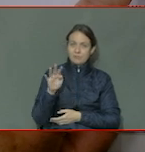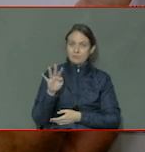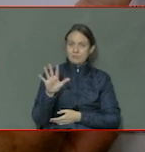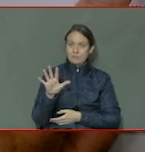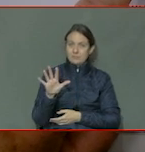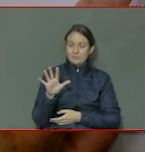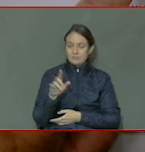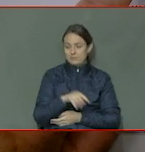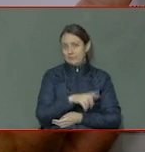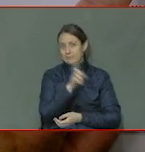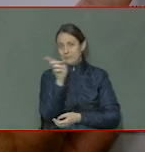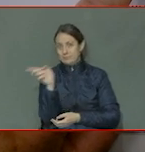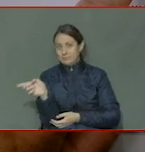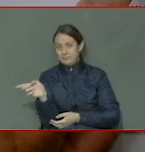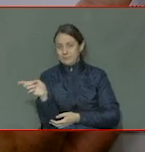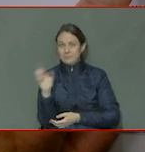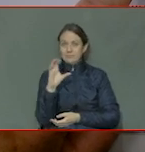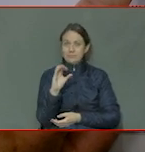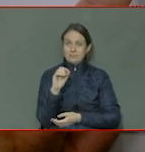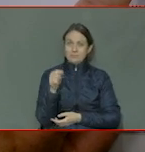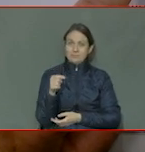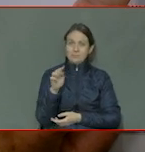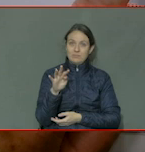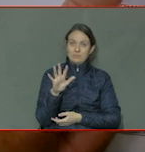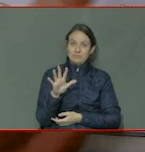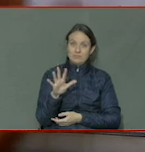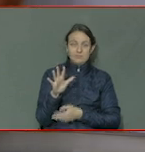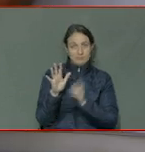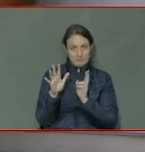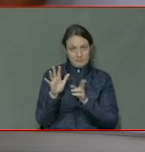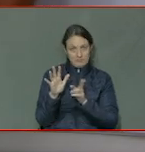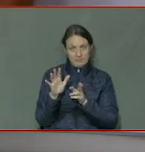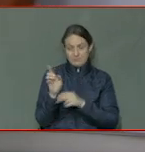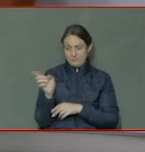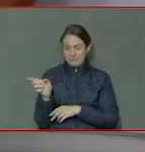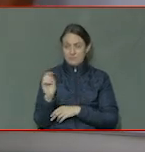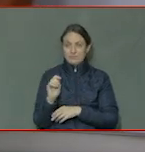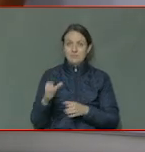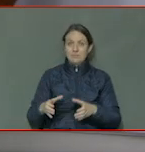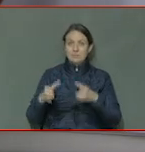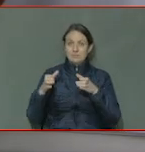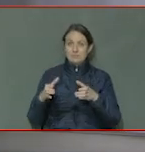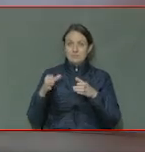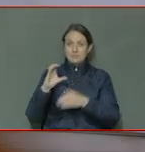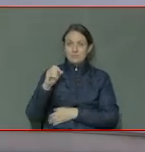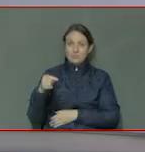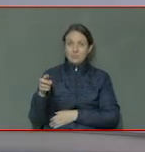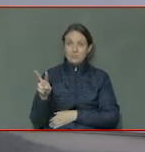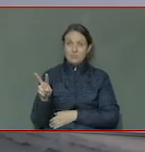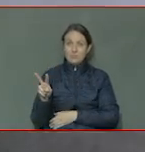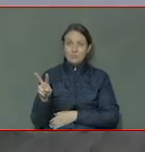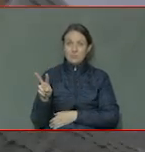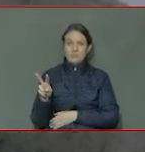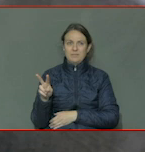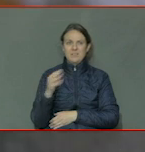the other side, it must be 0.45 again, and the container is 0.2. Please